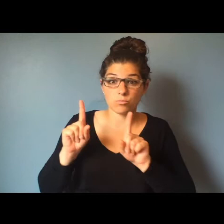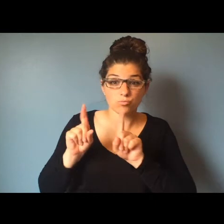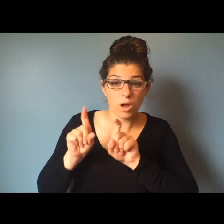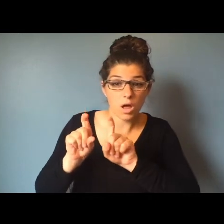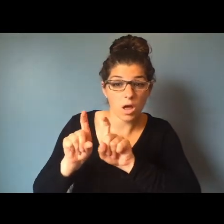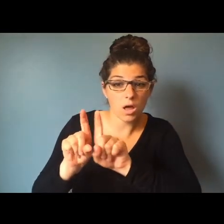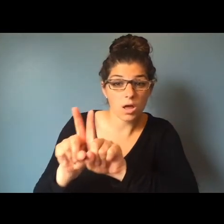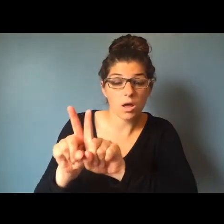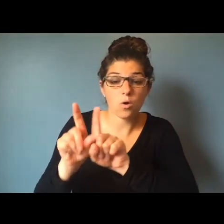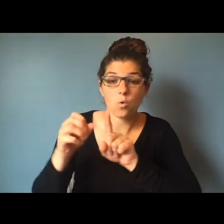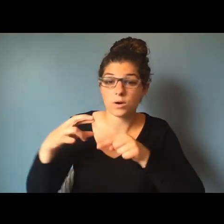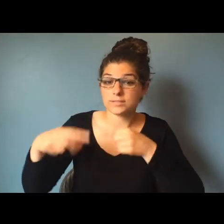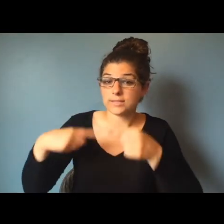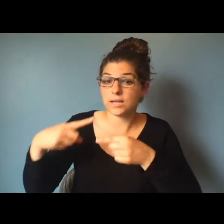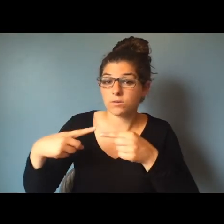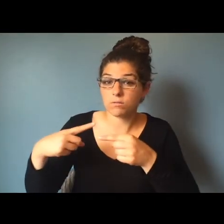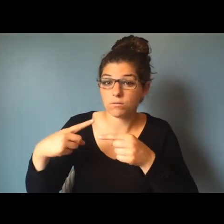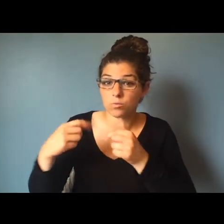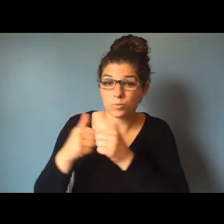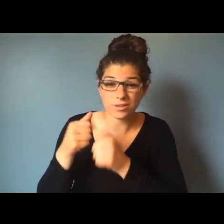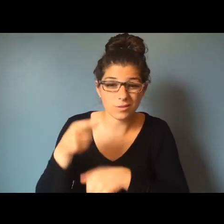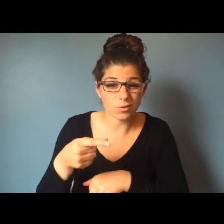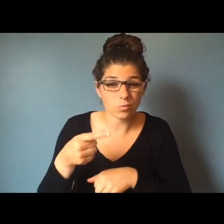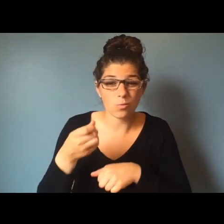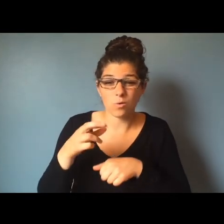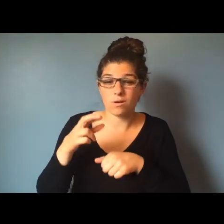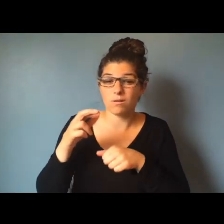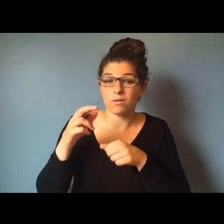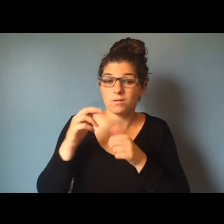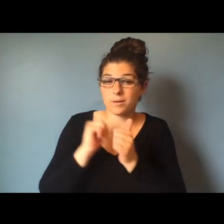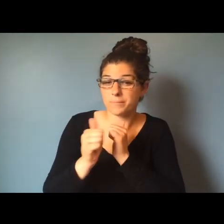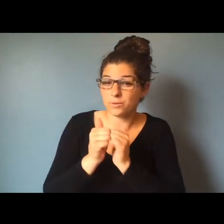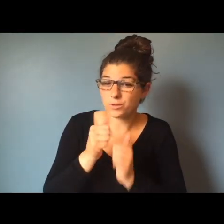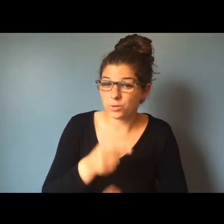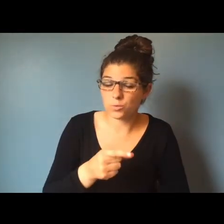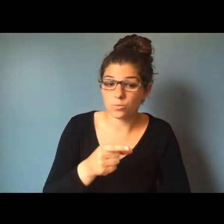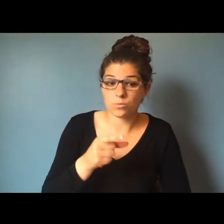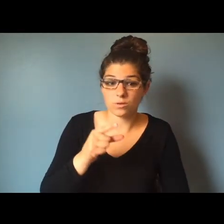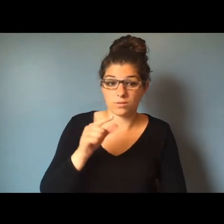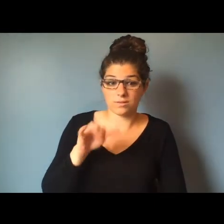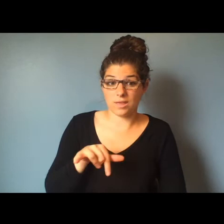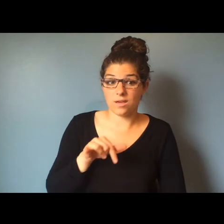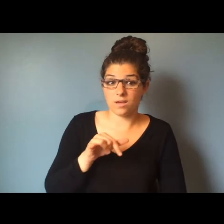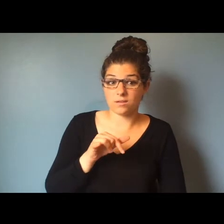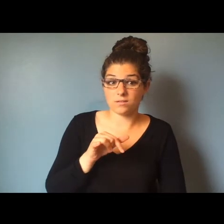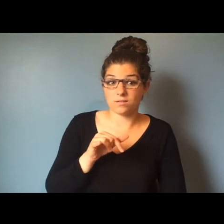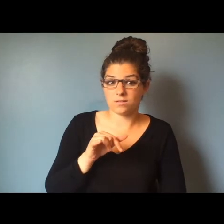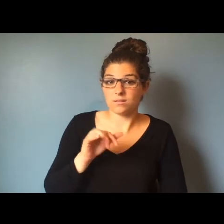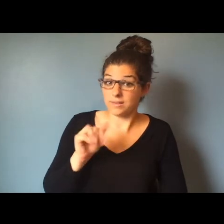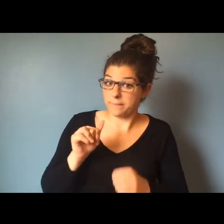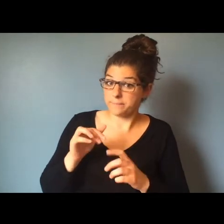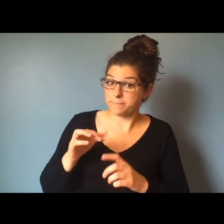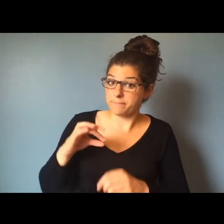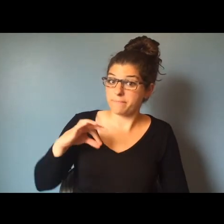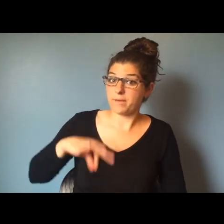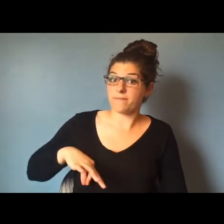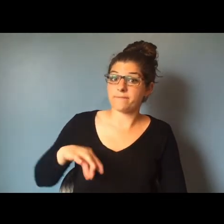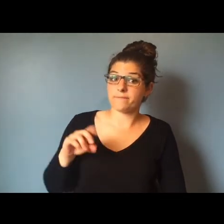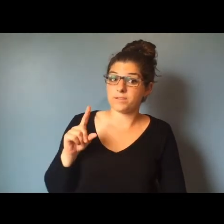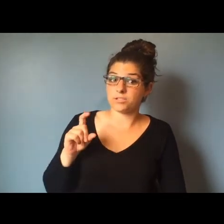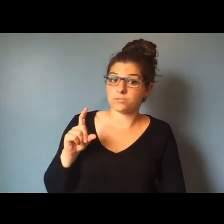or cycle with you, or compete with you? Is that how beneficial do you?